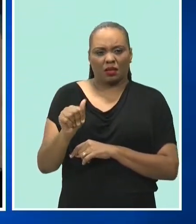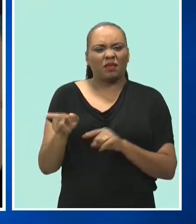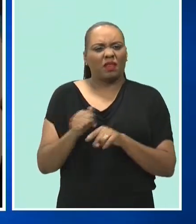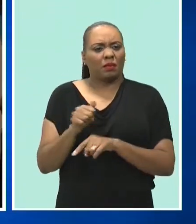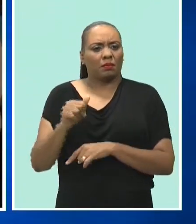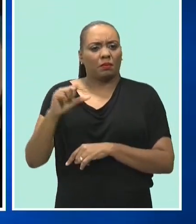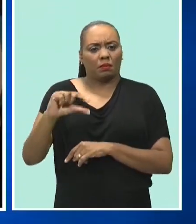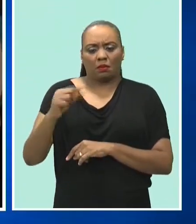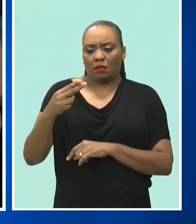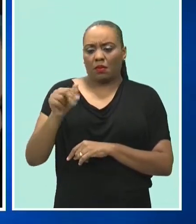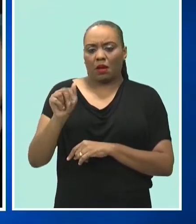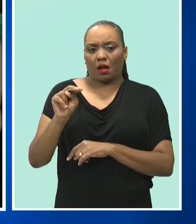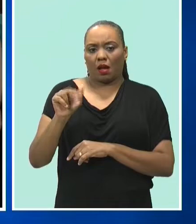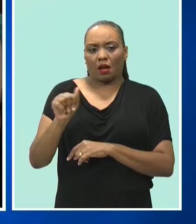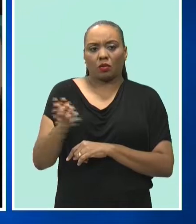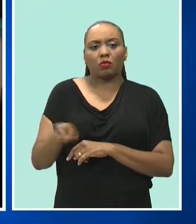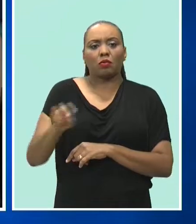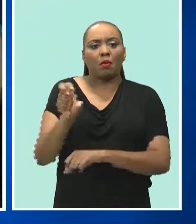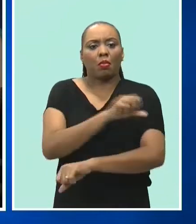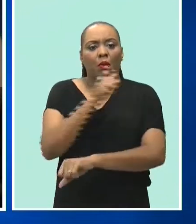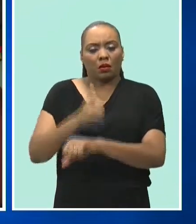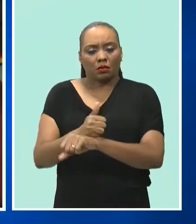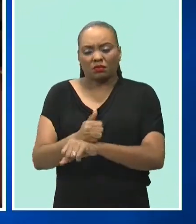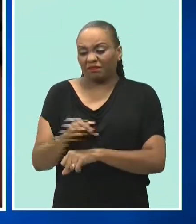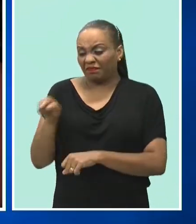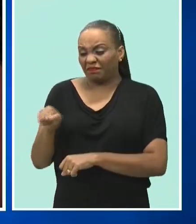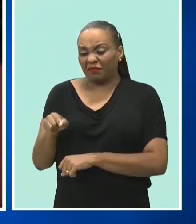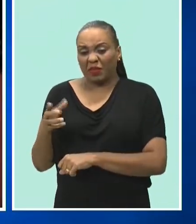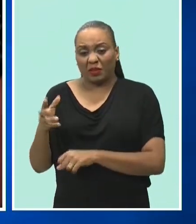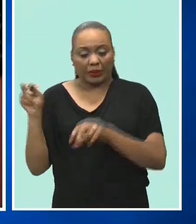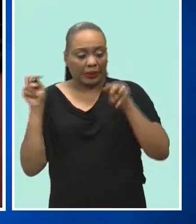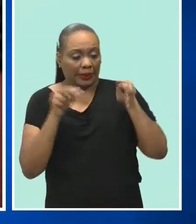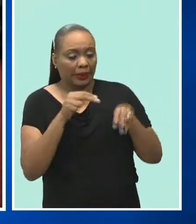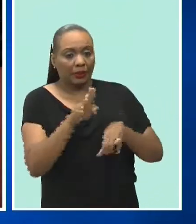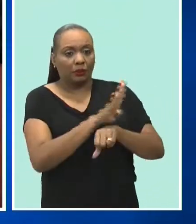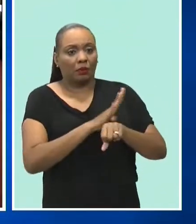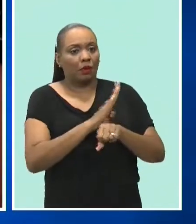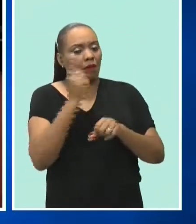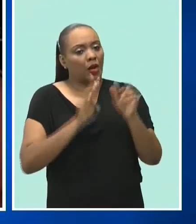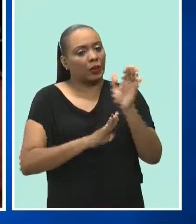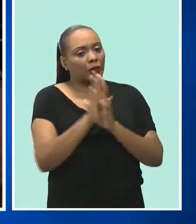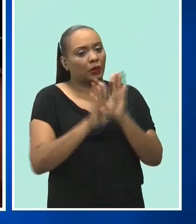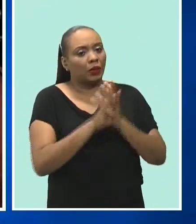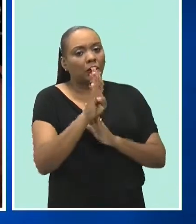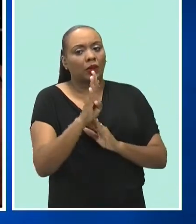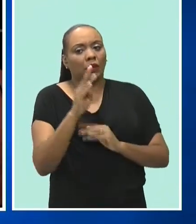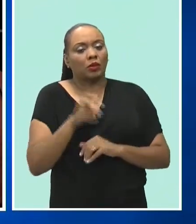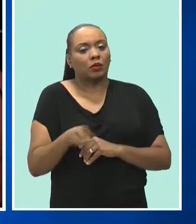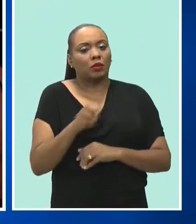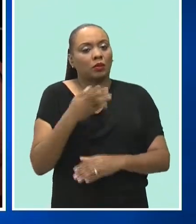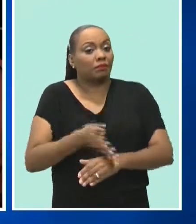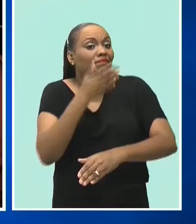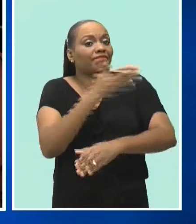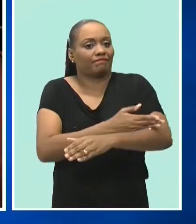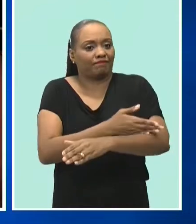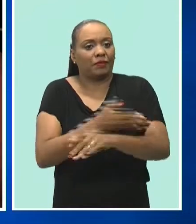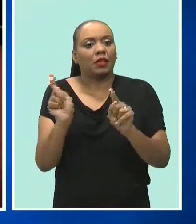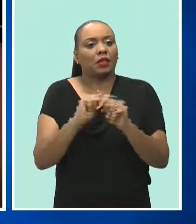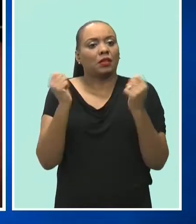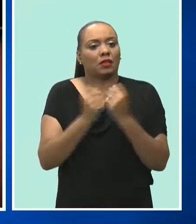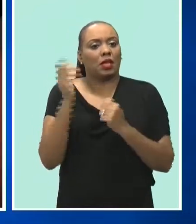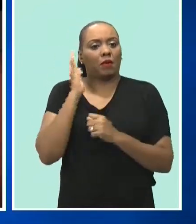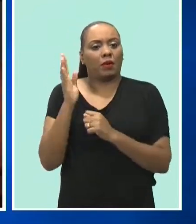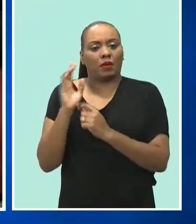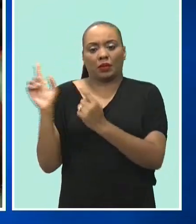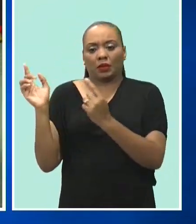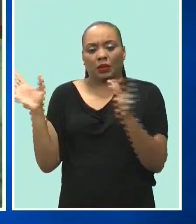Authority. Ghana is looking towards Barbados as an example as the country further develops its own tourism industry. The team is expected to